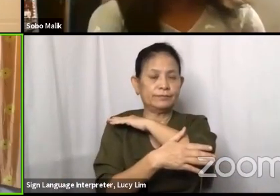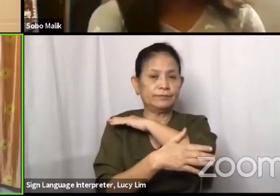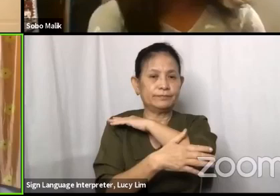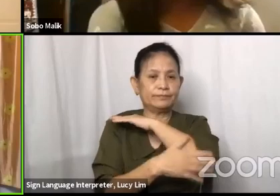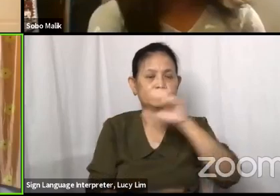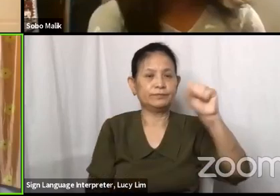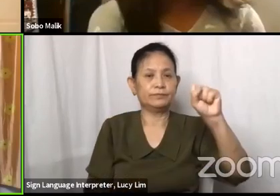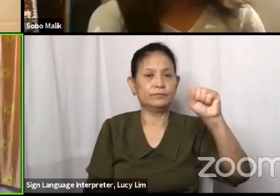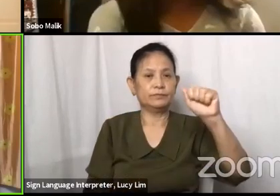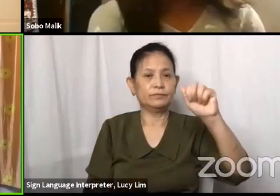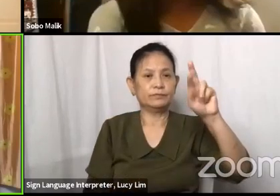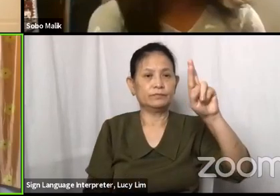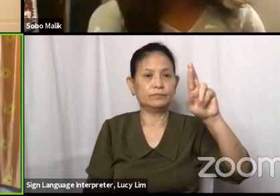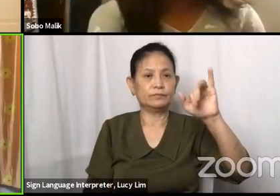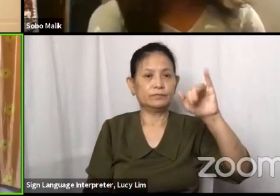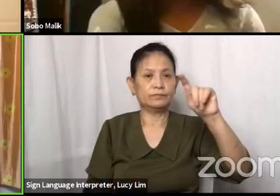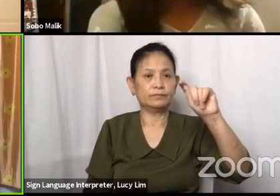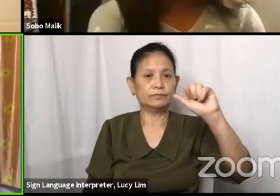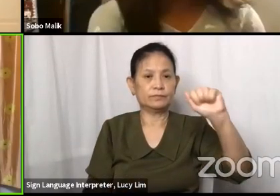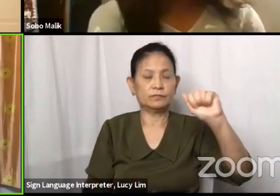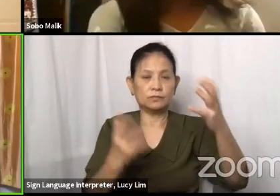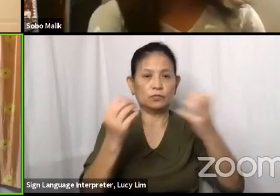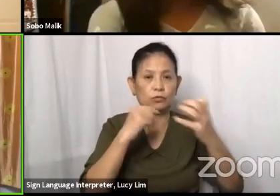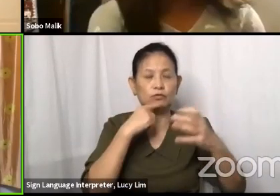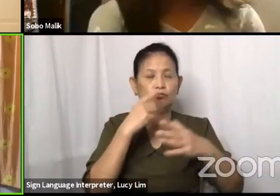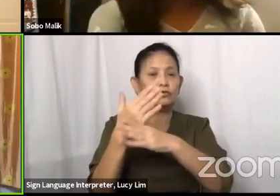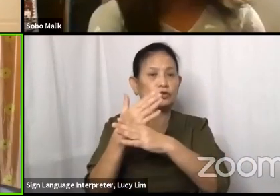Saritha, would you like to say something on that?